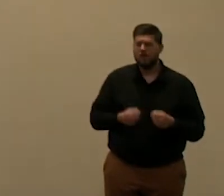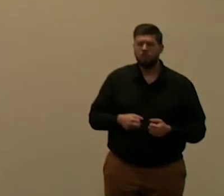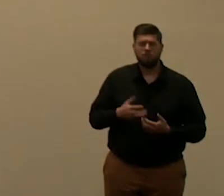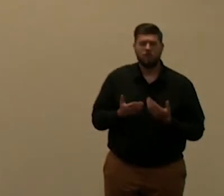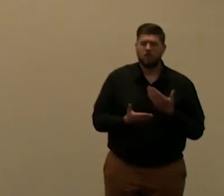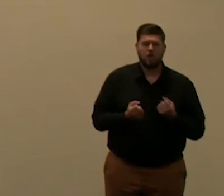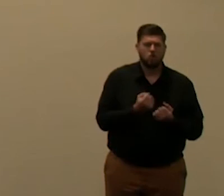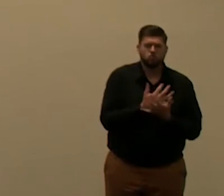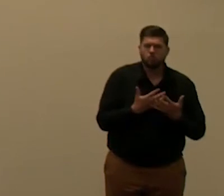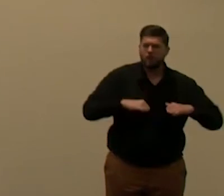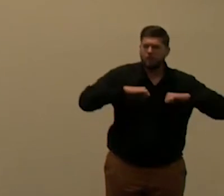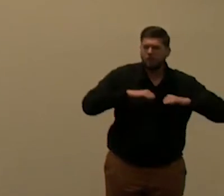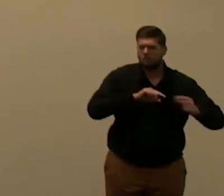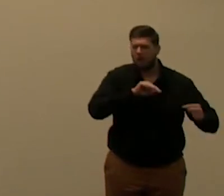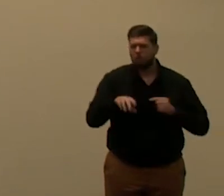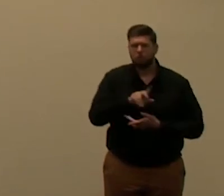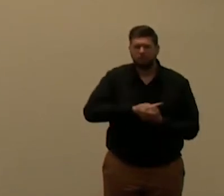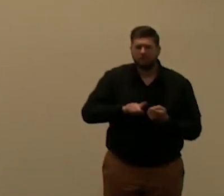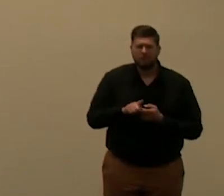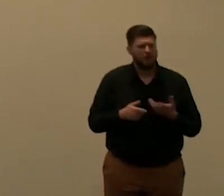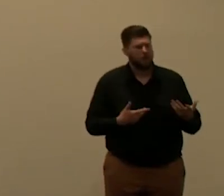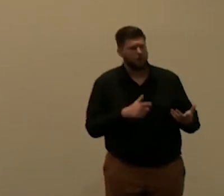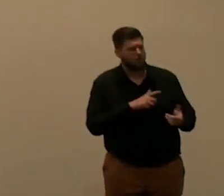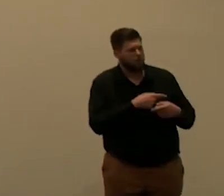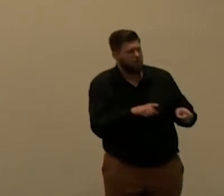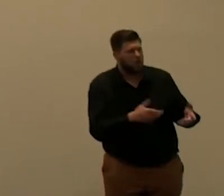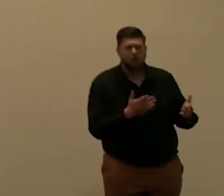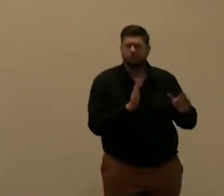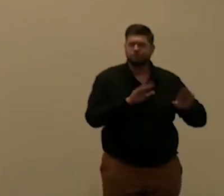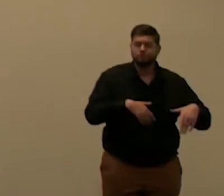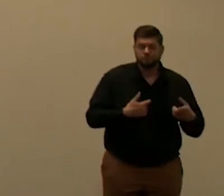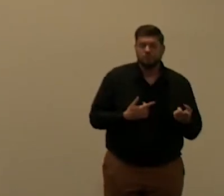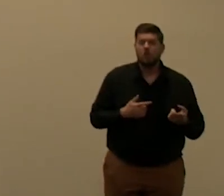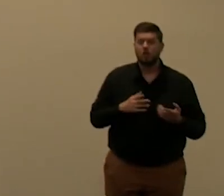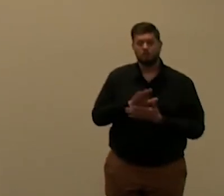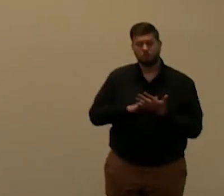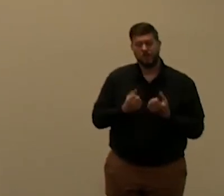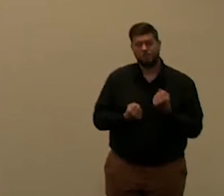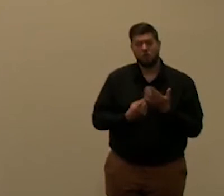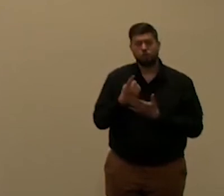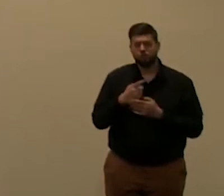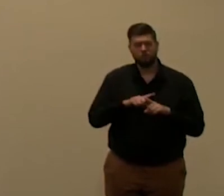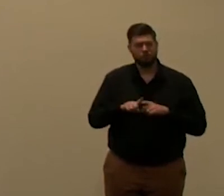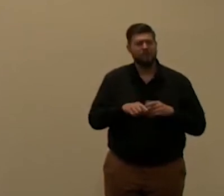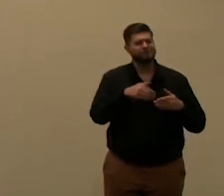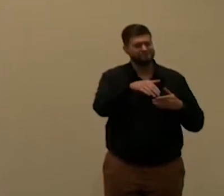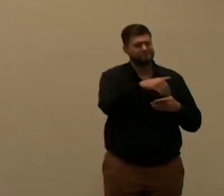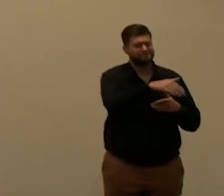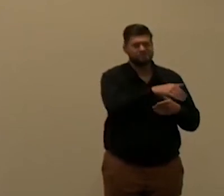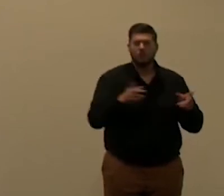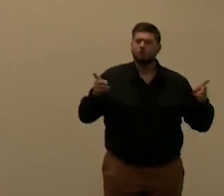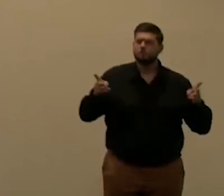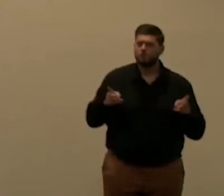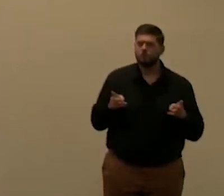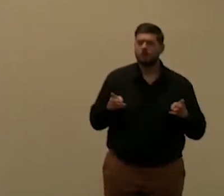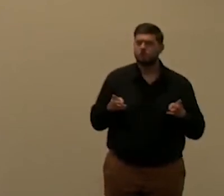meeting. That gives you the opportunity to downsize those meetings. Lower level employees